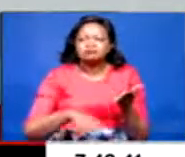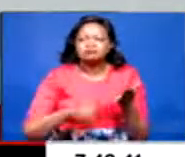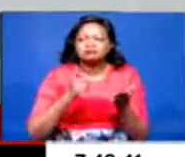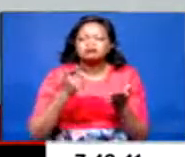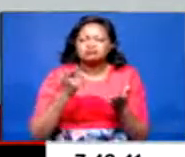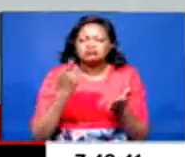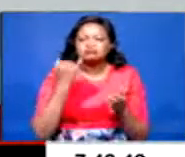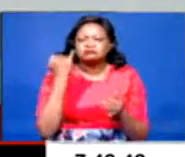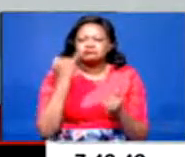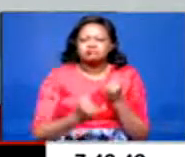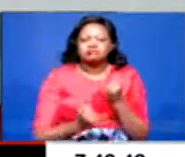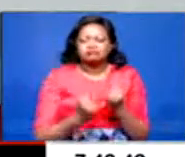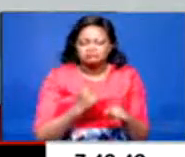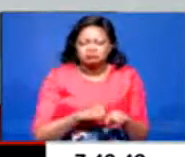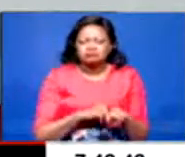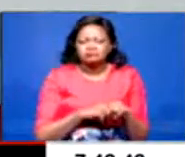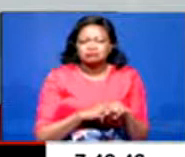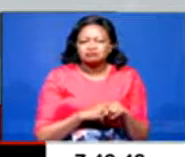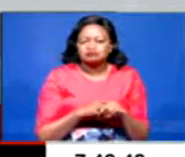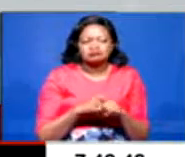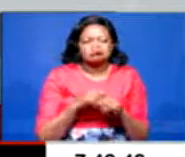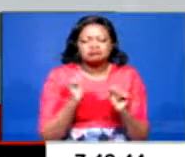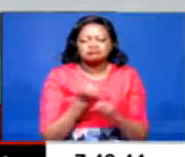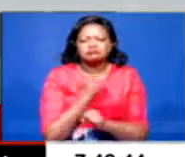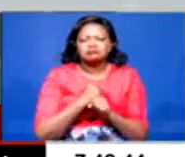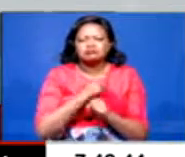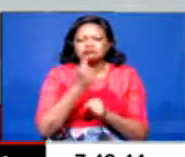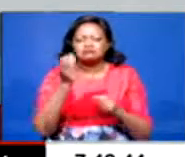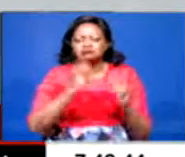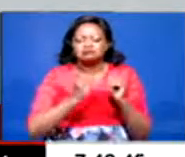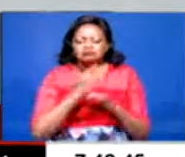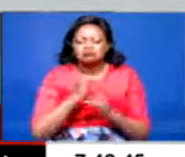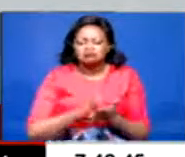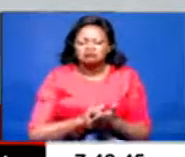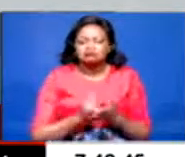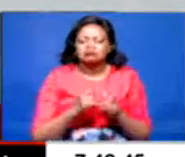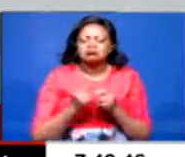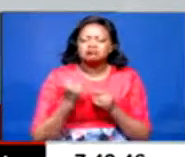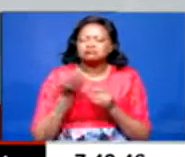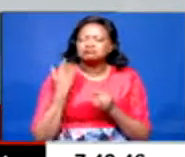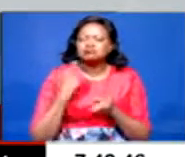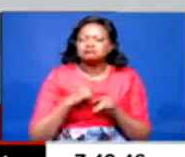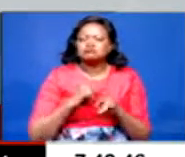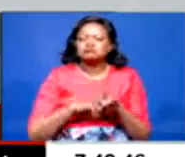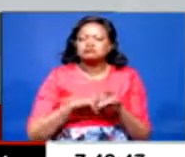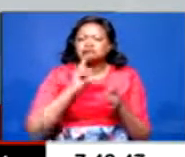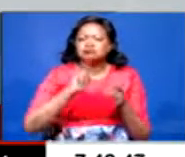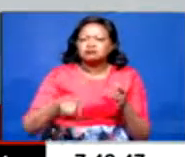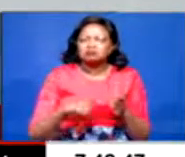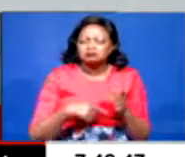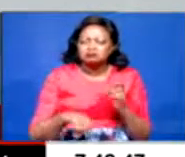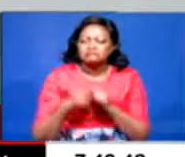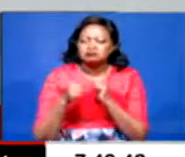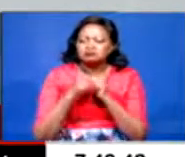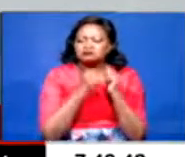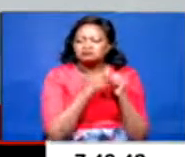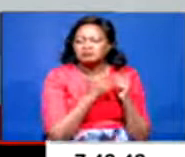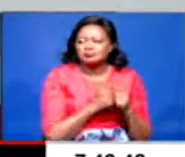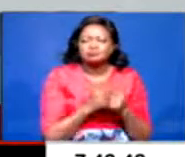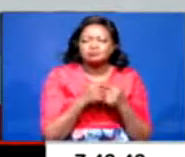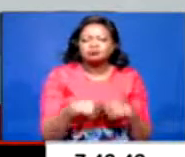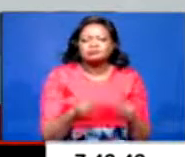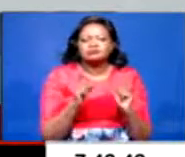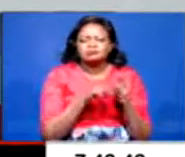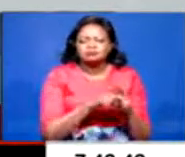last bite at the cherry. They're not going to do another election after this. After the last one that was nullified, irregularities and illegalities, he also